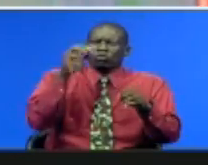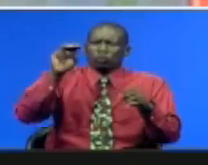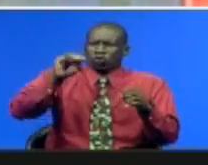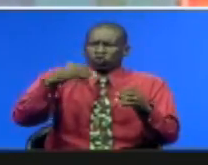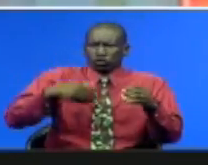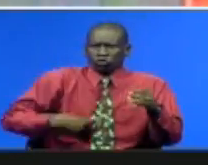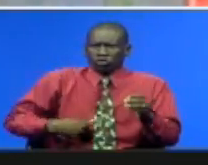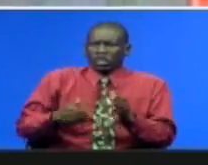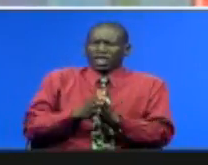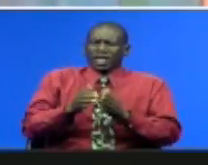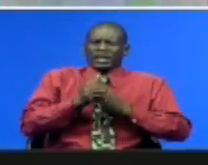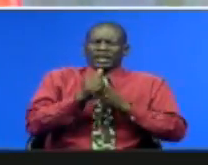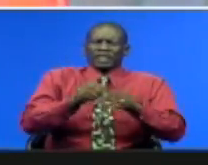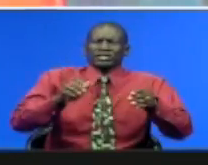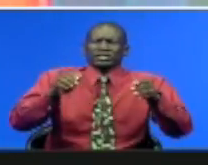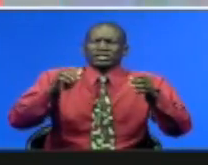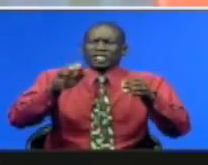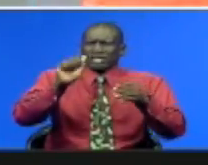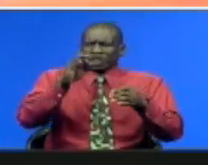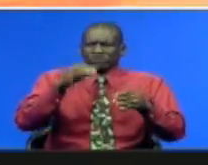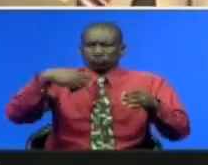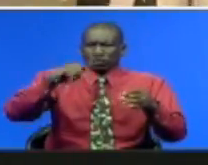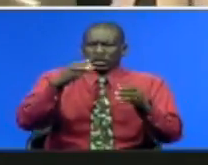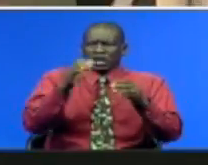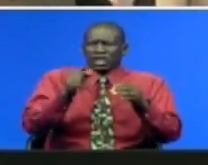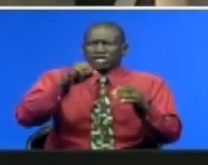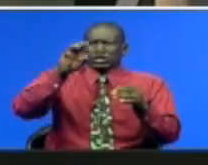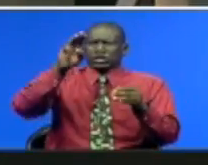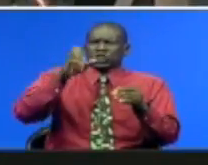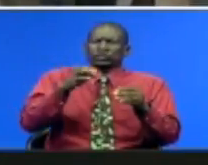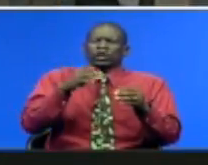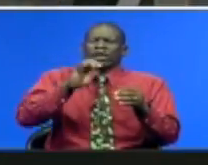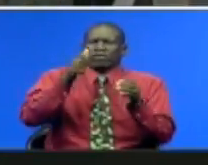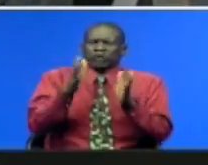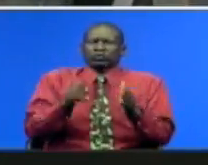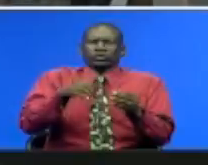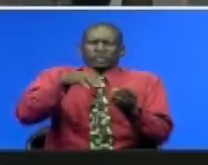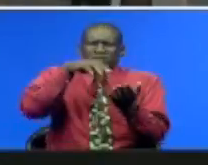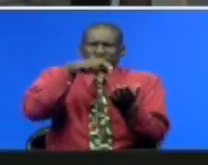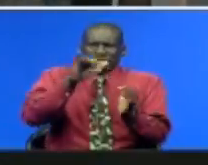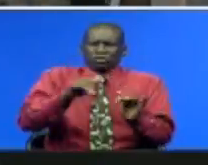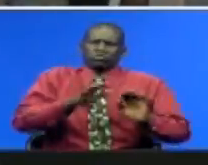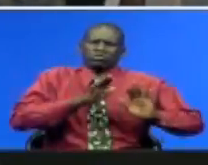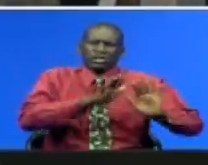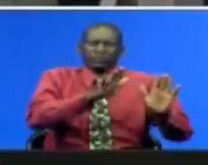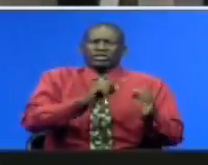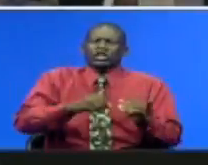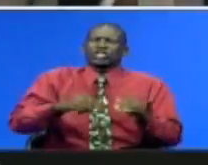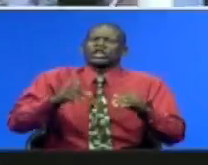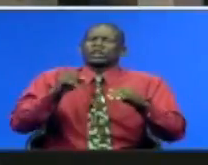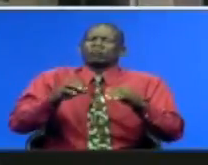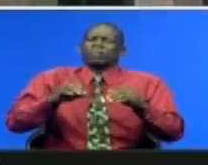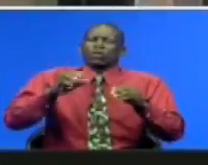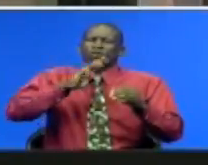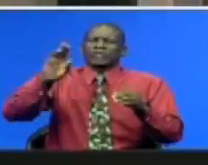and the KPL title. Meanwhile, 2016 MVP Kenneth Muguna remains tight-lipped on the possibility of ditching Western Steam for another top-flight club during the